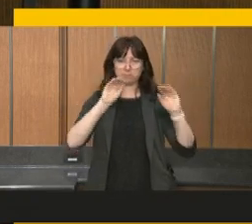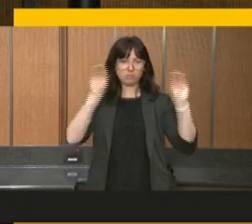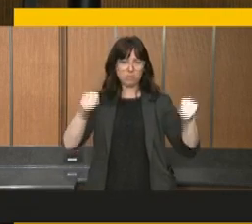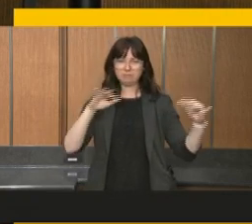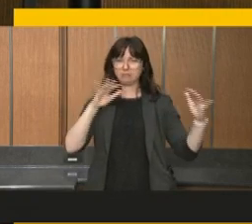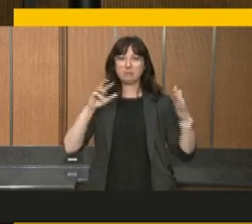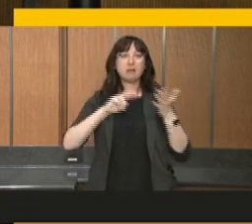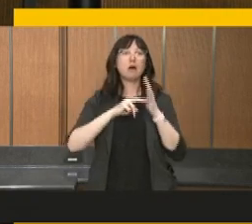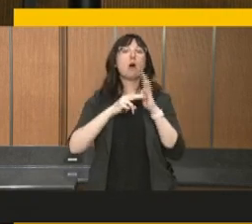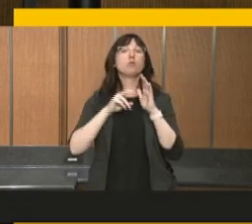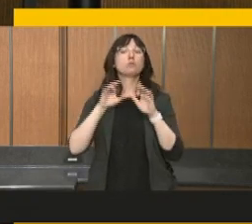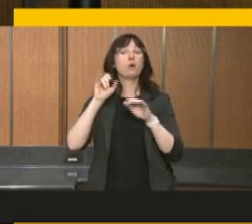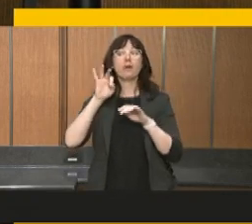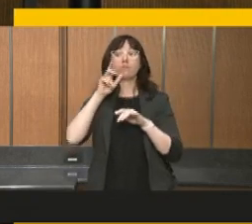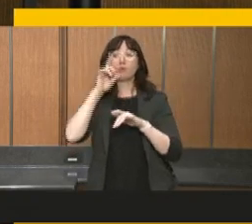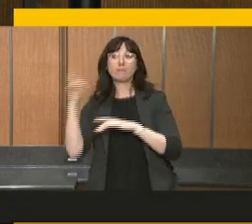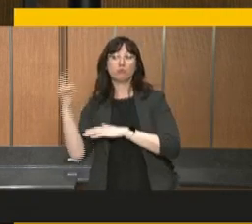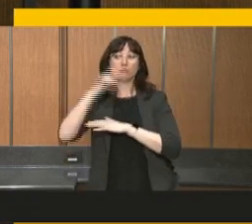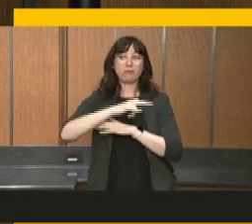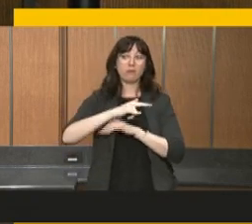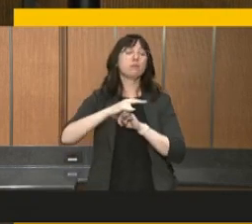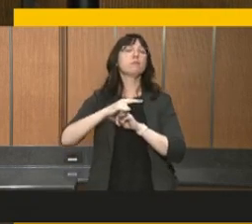by plane.